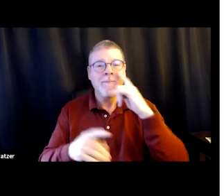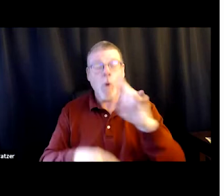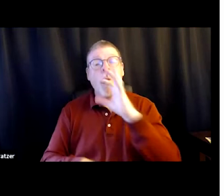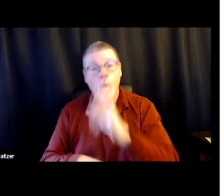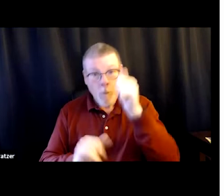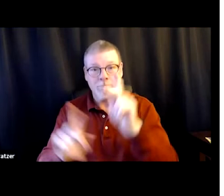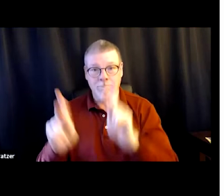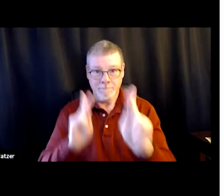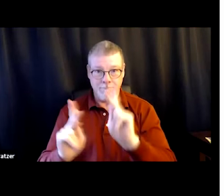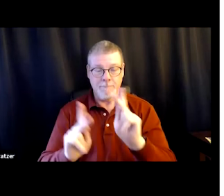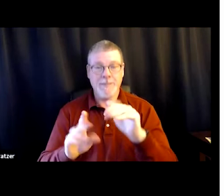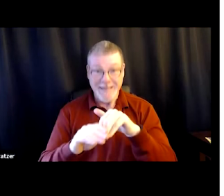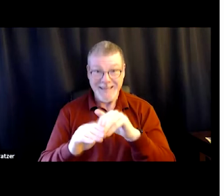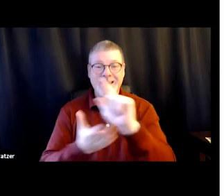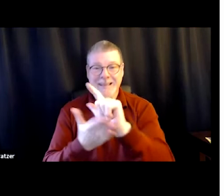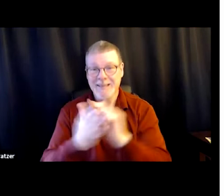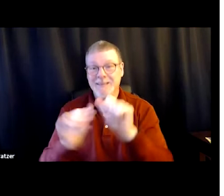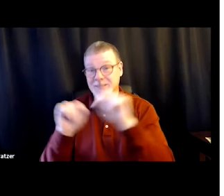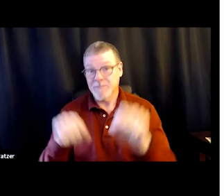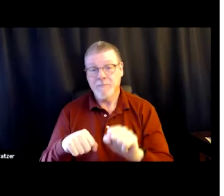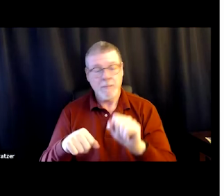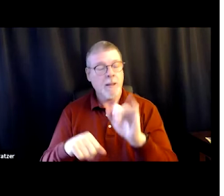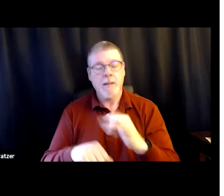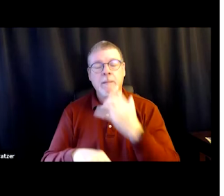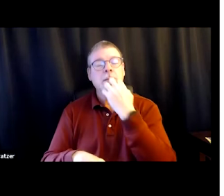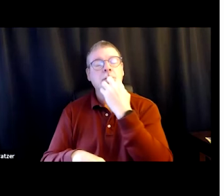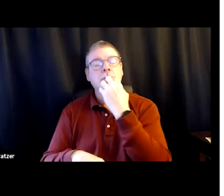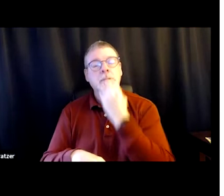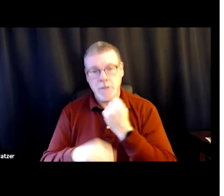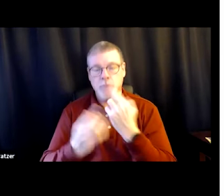throughout the criminal legal system. So it can be a valuable resource for your team.